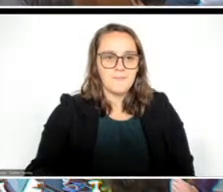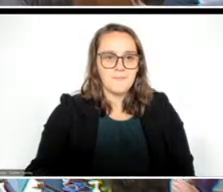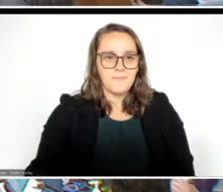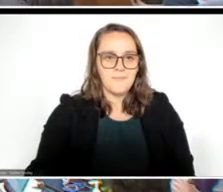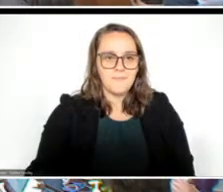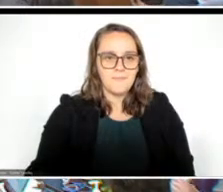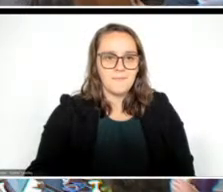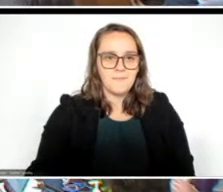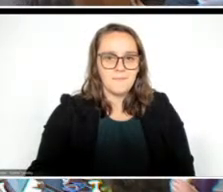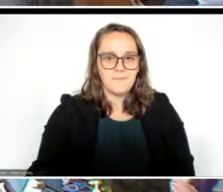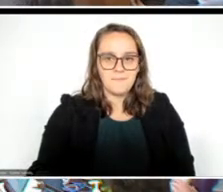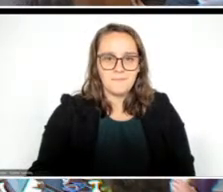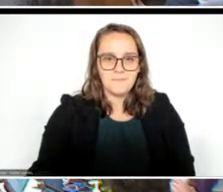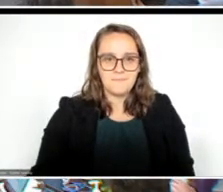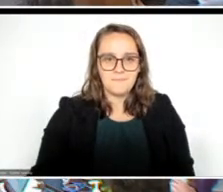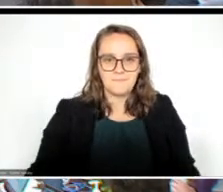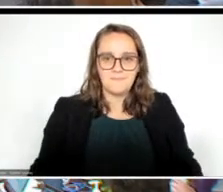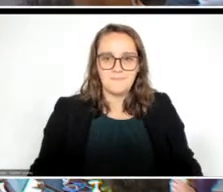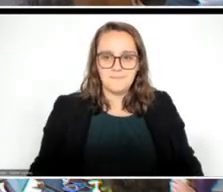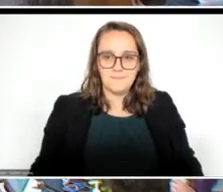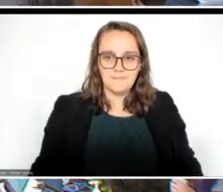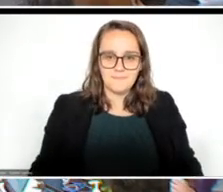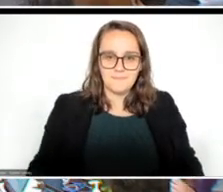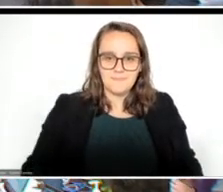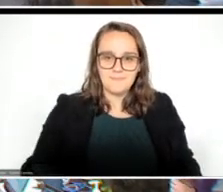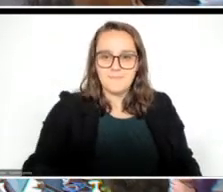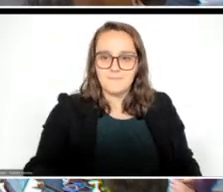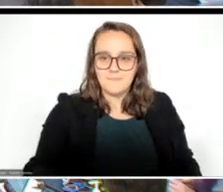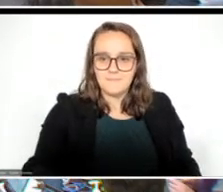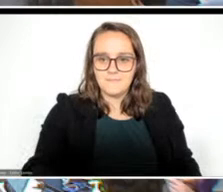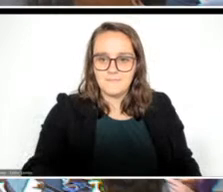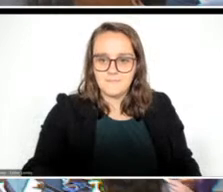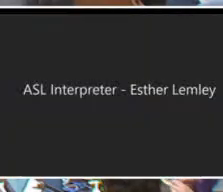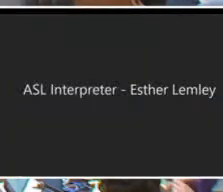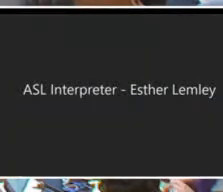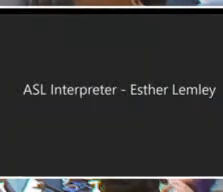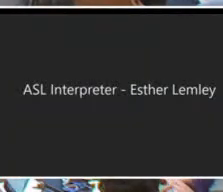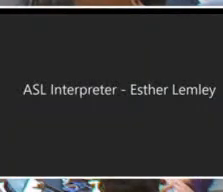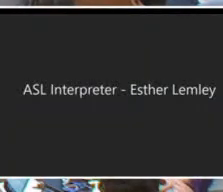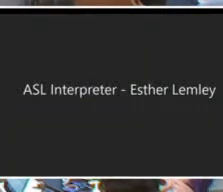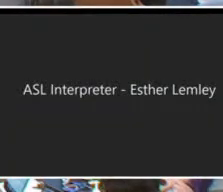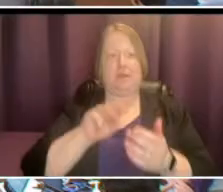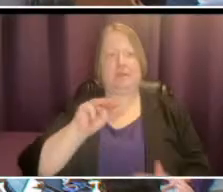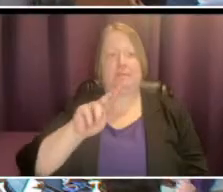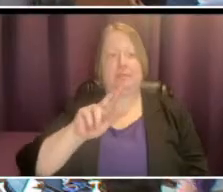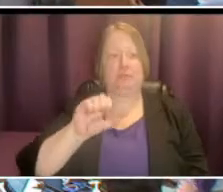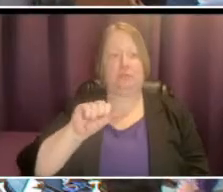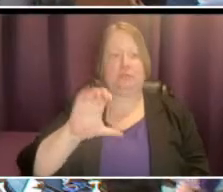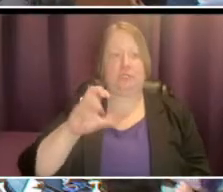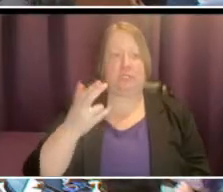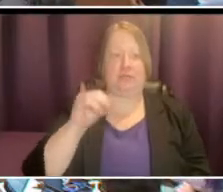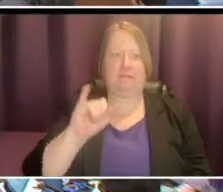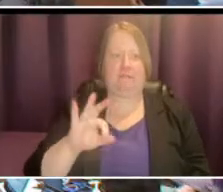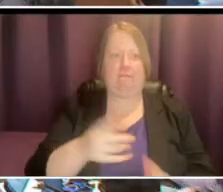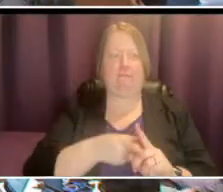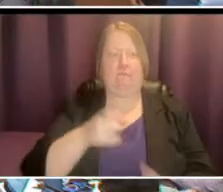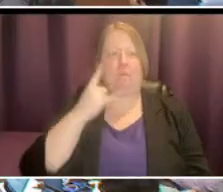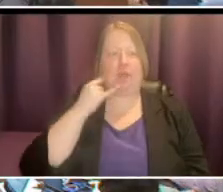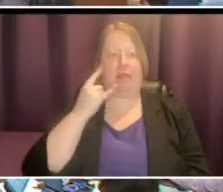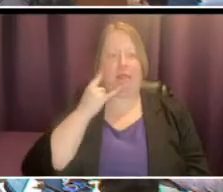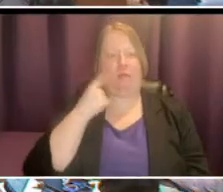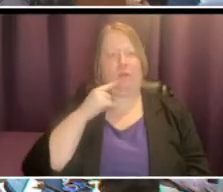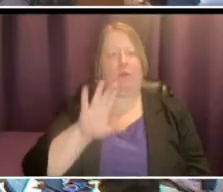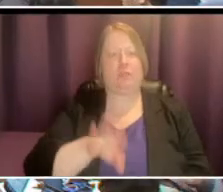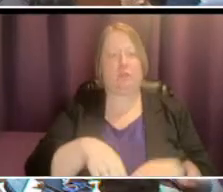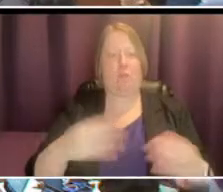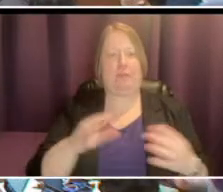The chair recognizes the gentleman from California, Mr. Schiff, for an opening statement. Thank you, Mr. Chairman. In